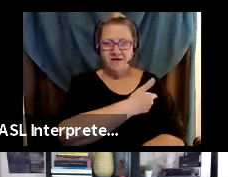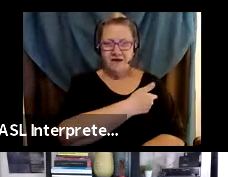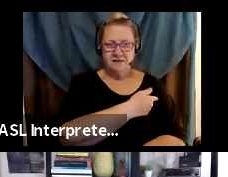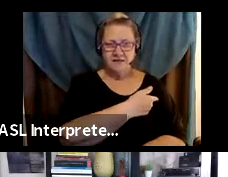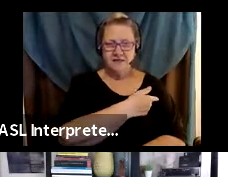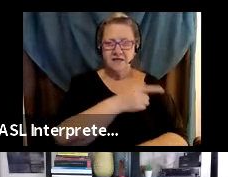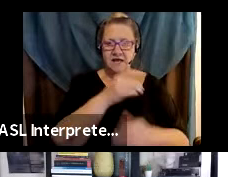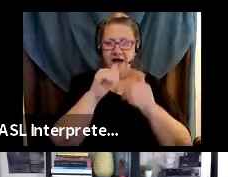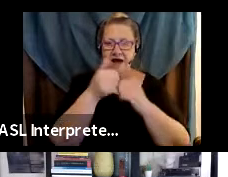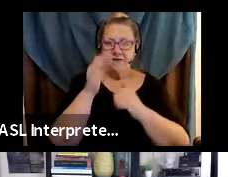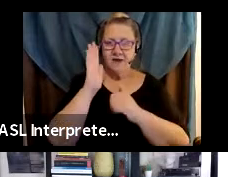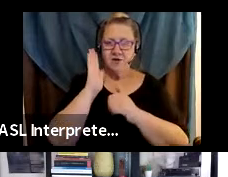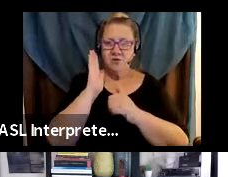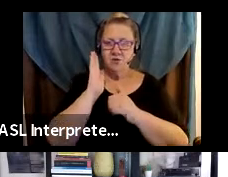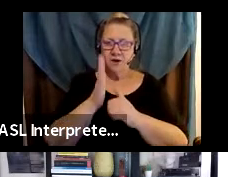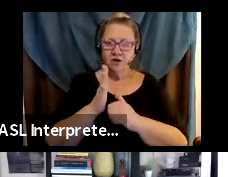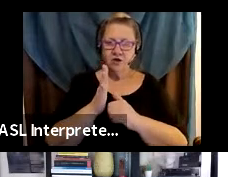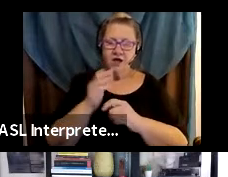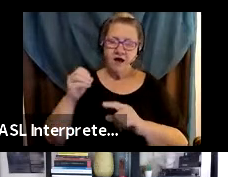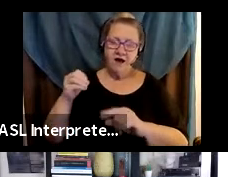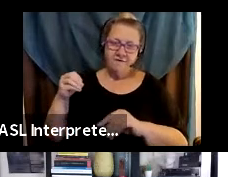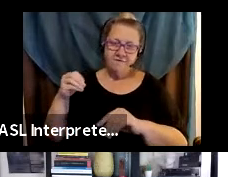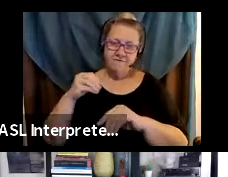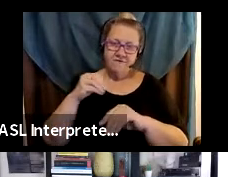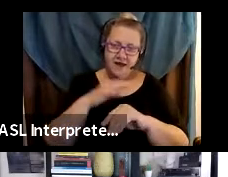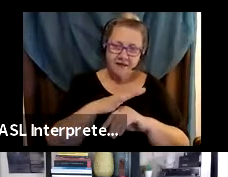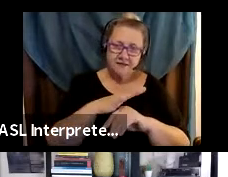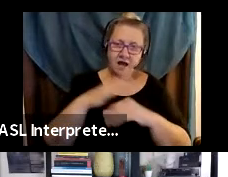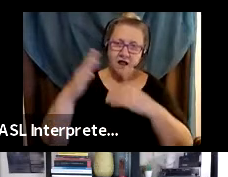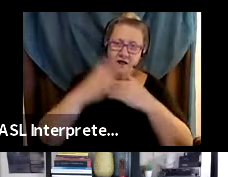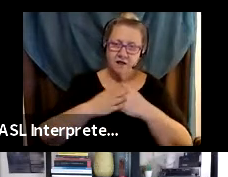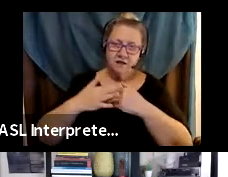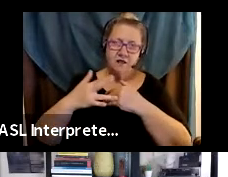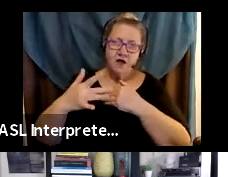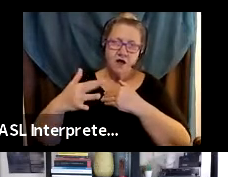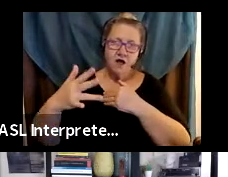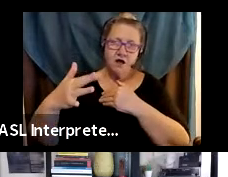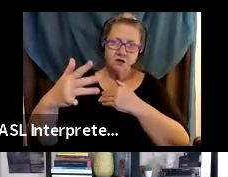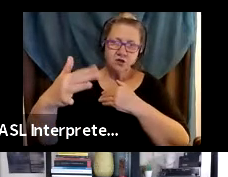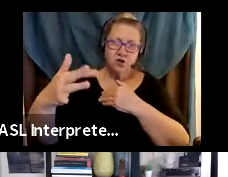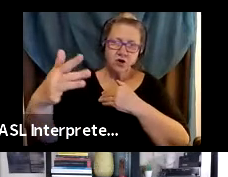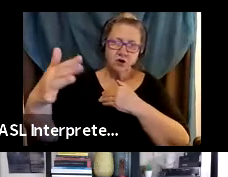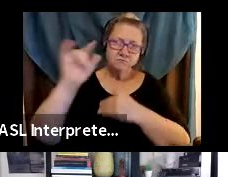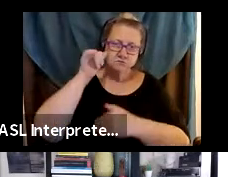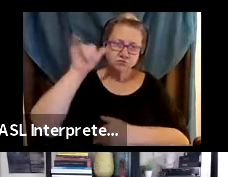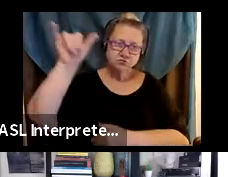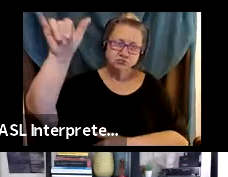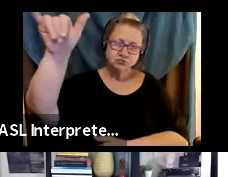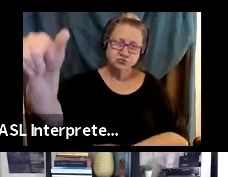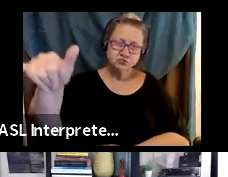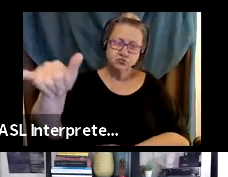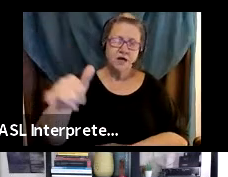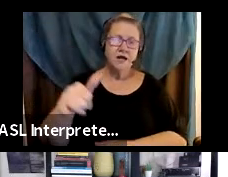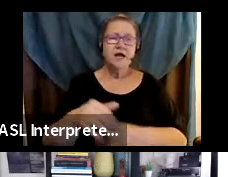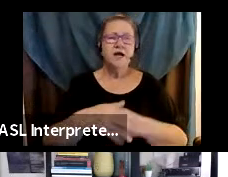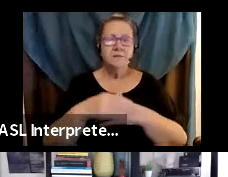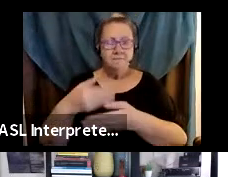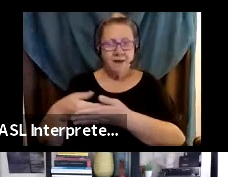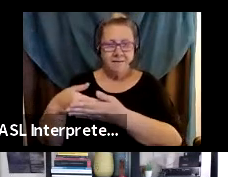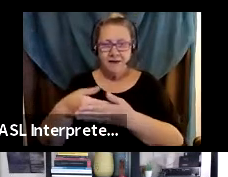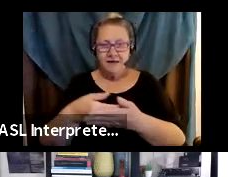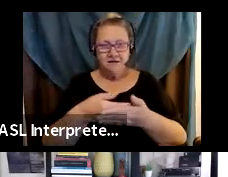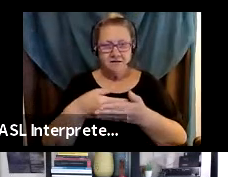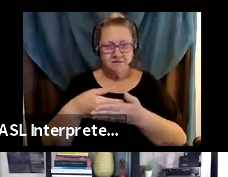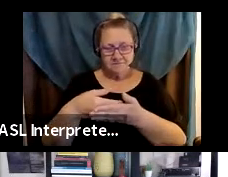affects long-term reproductive health of their daughters. And now with the J&J coming out today with women with blood clots,